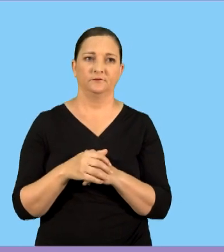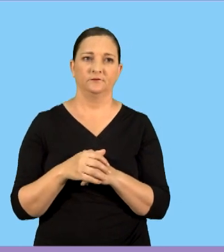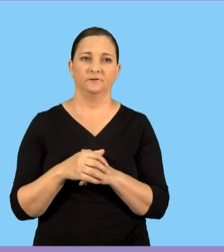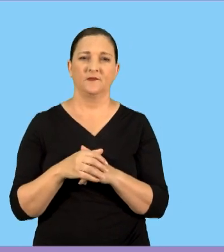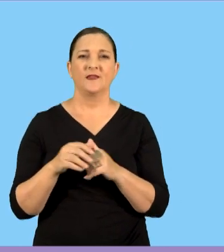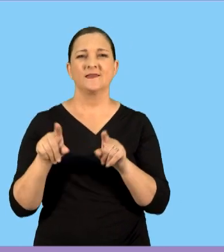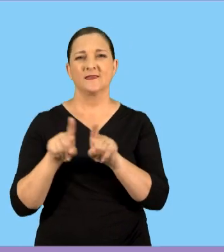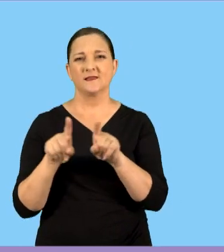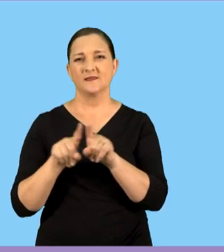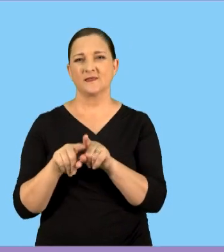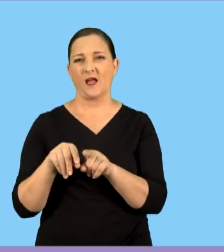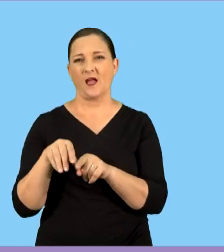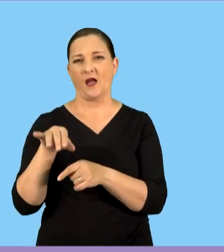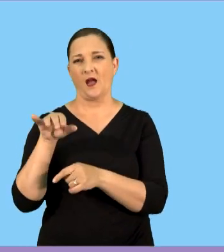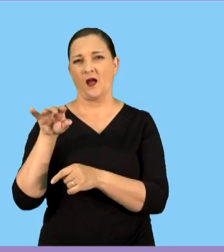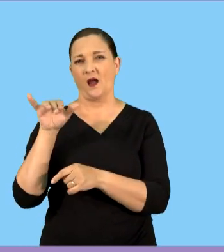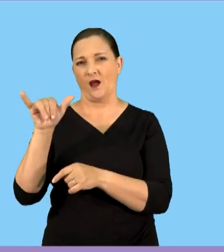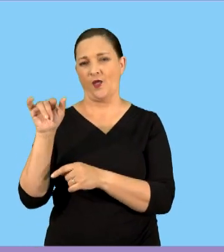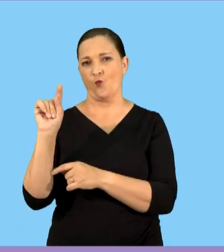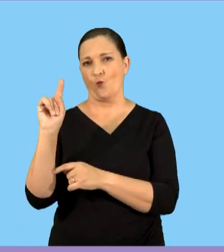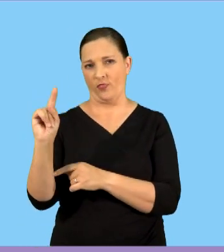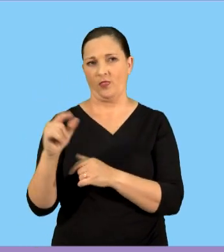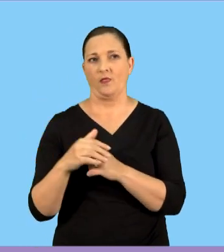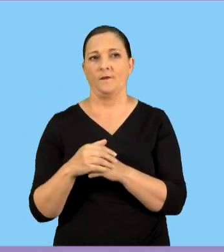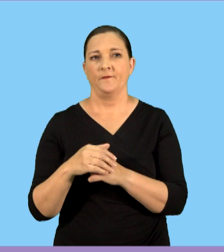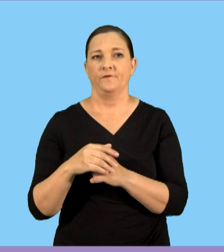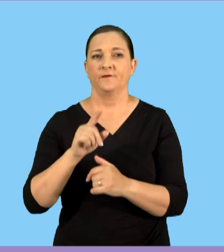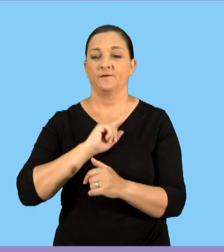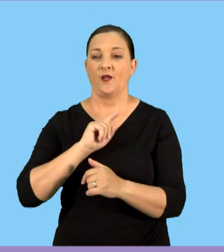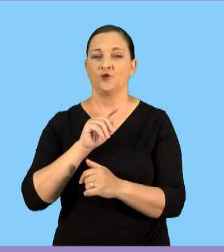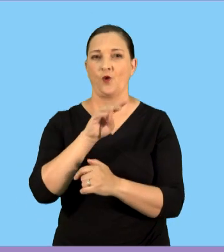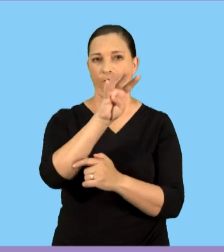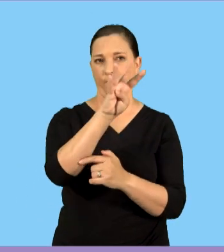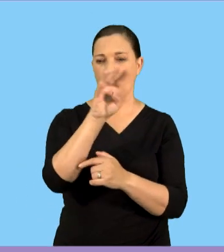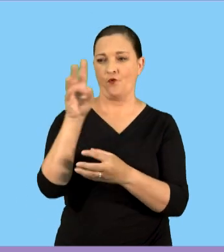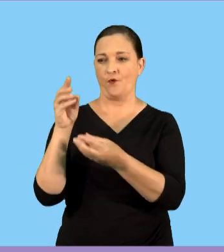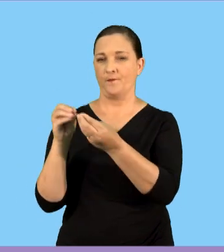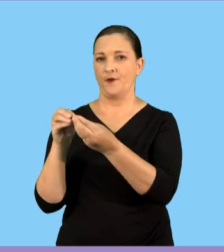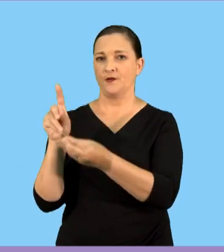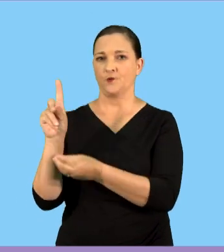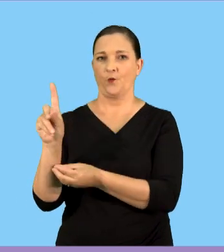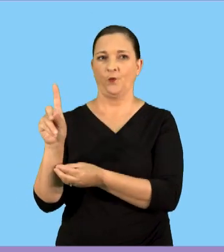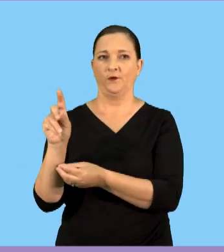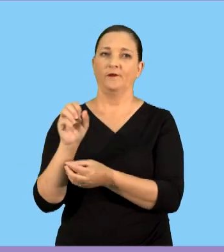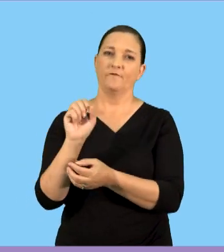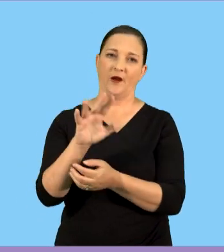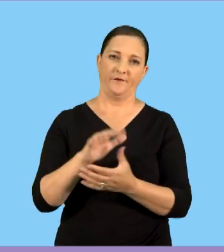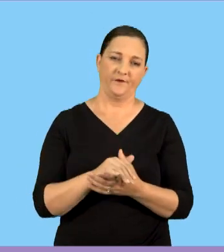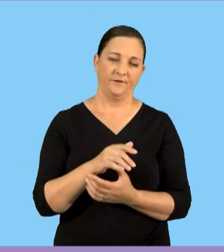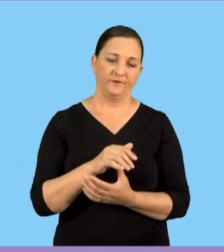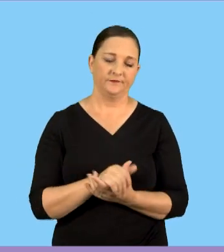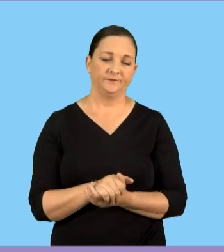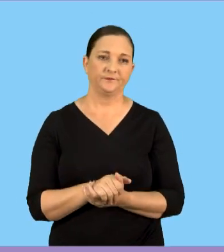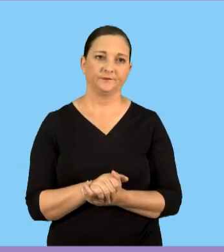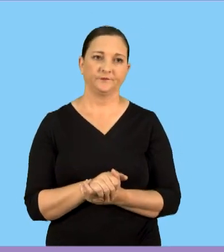variable with an exponent 1. And when we multiply the same base, then we add those exponents. So 4 plus 1 is